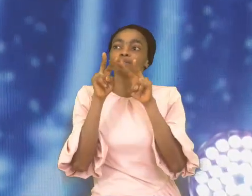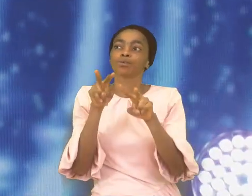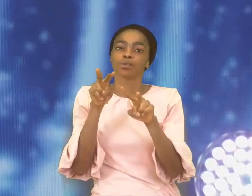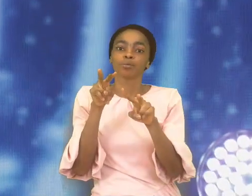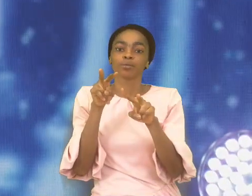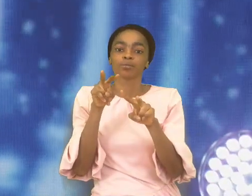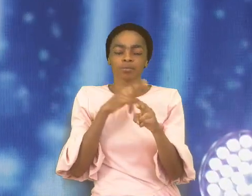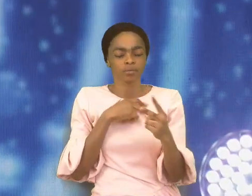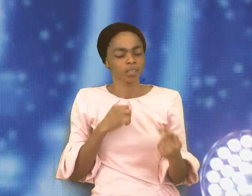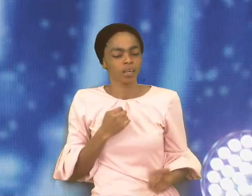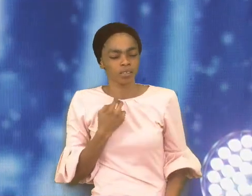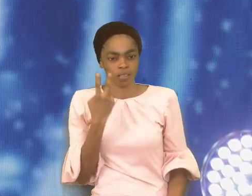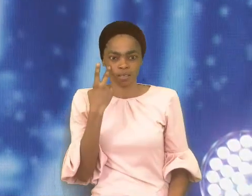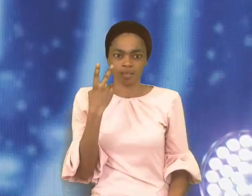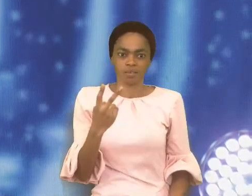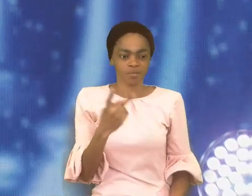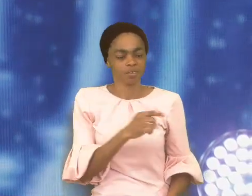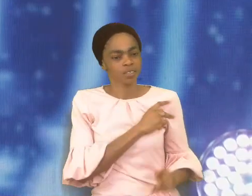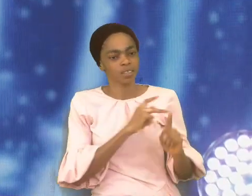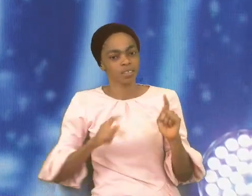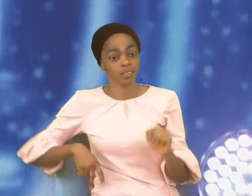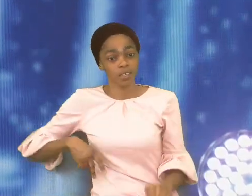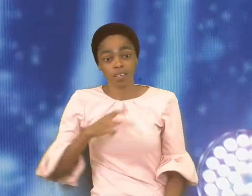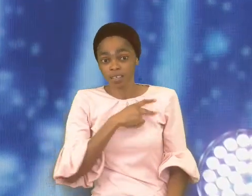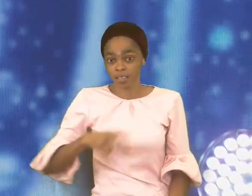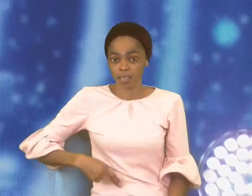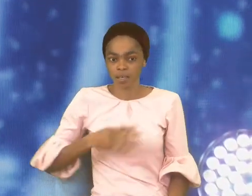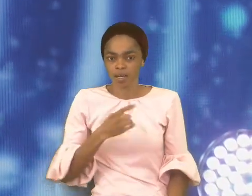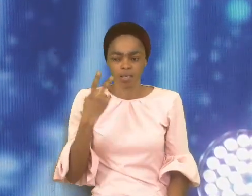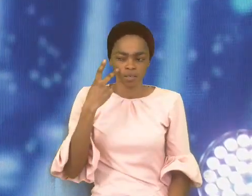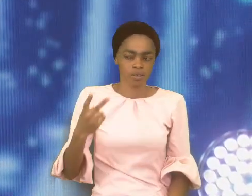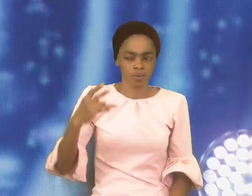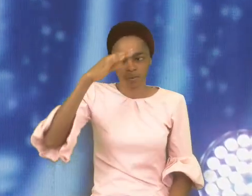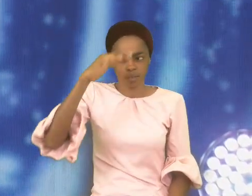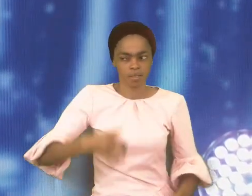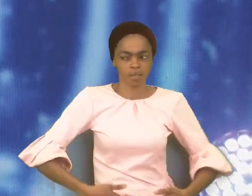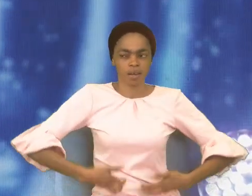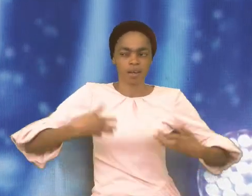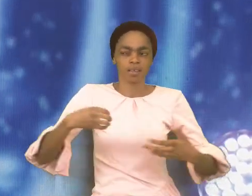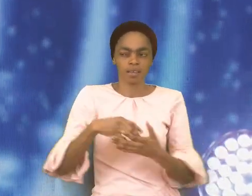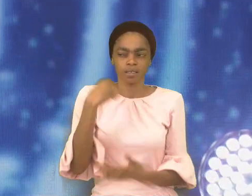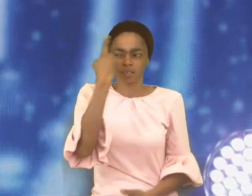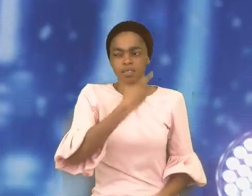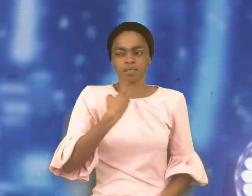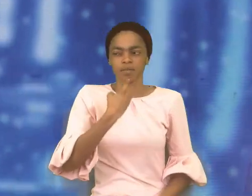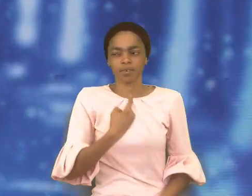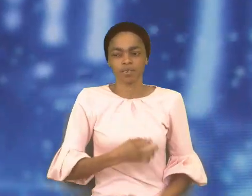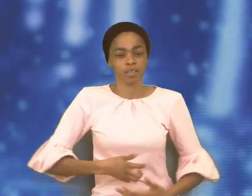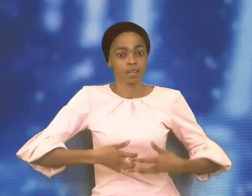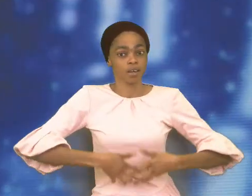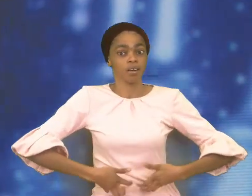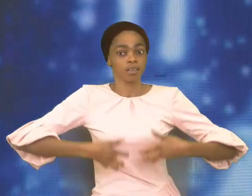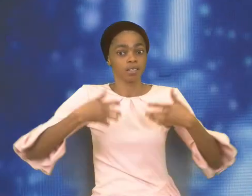the fury on his face. The anger had come from the bottom of his heart and had